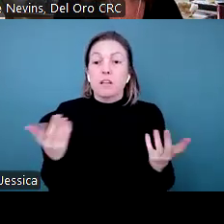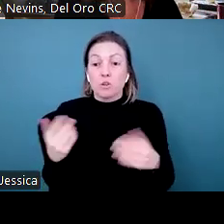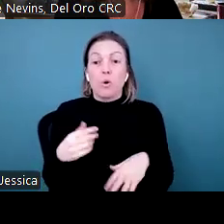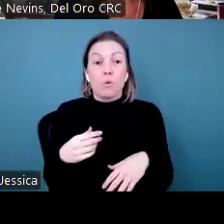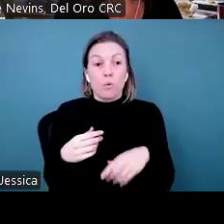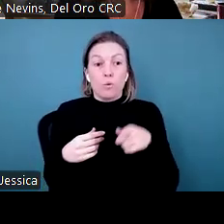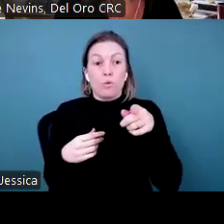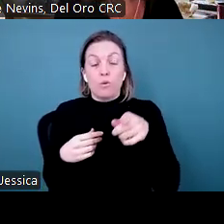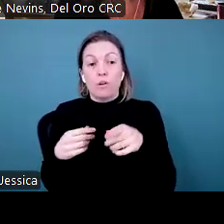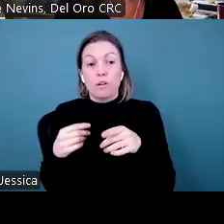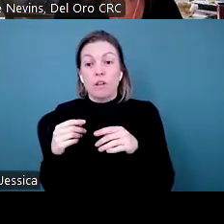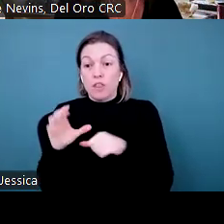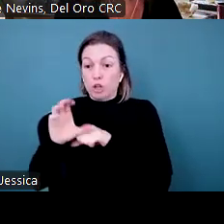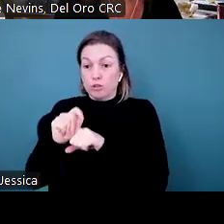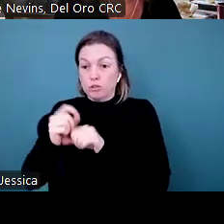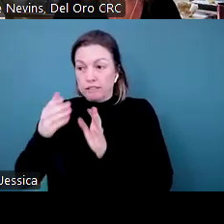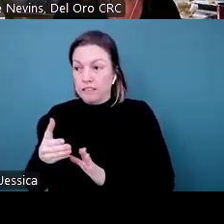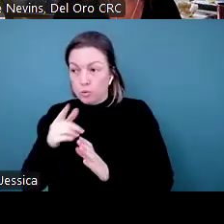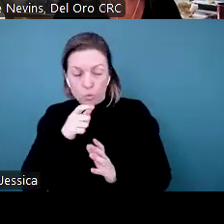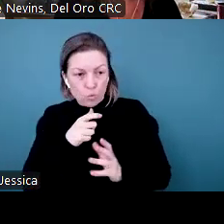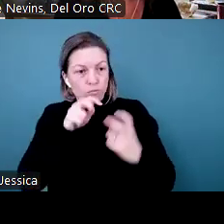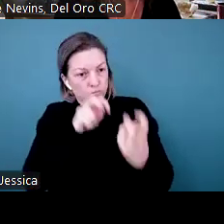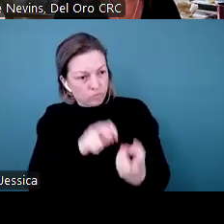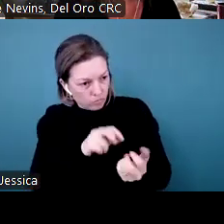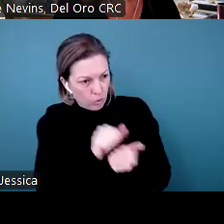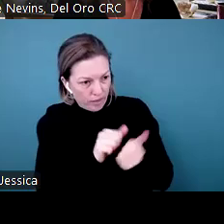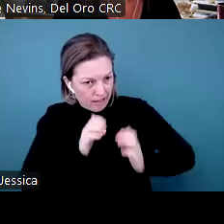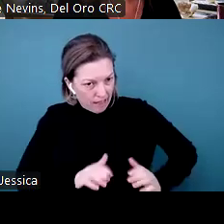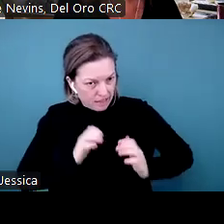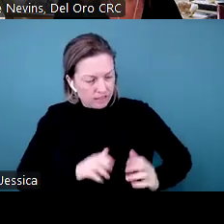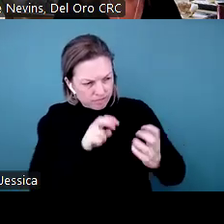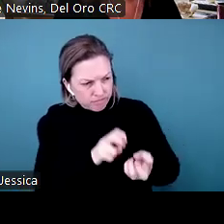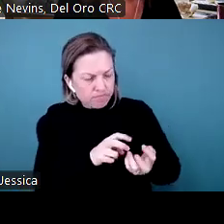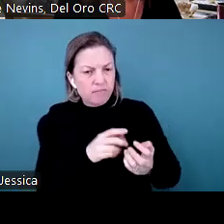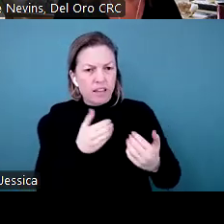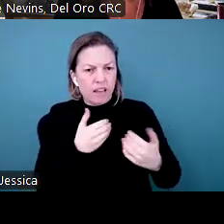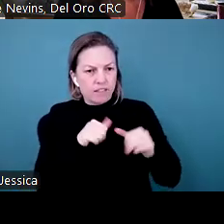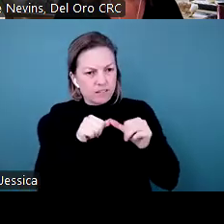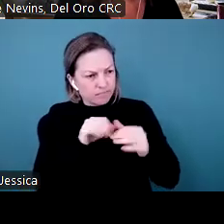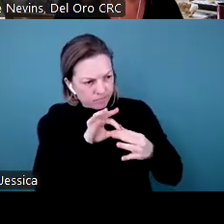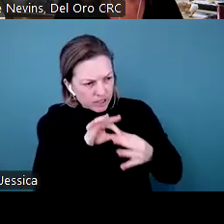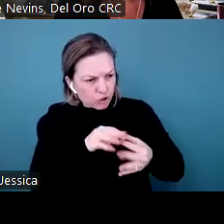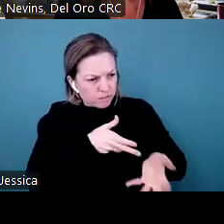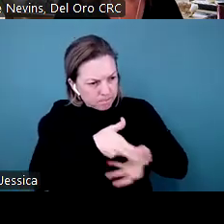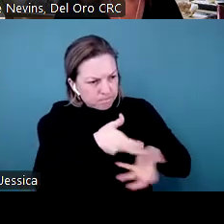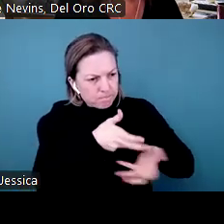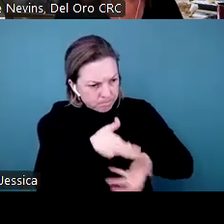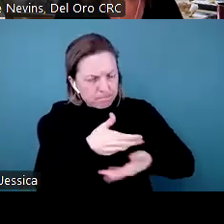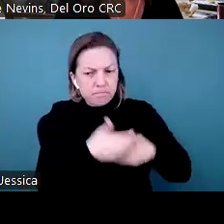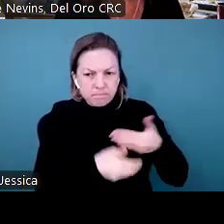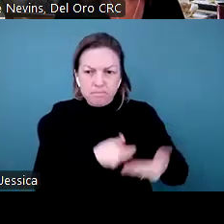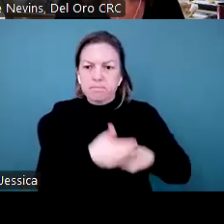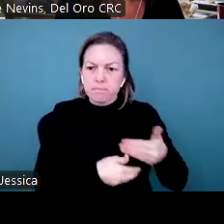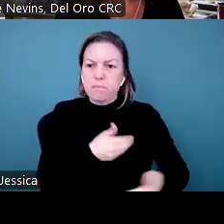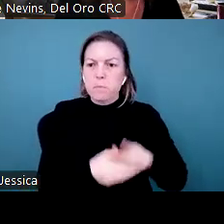works directly with the client develops that rapport, that ongoing relationship over time. It's someone